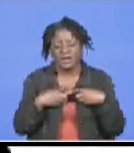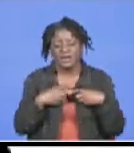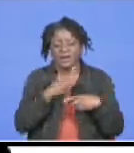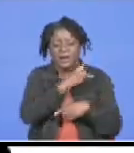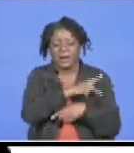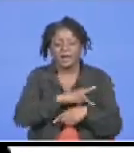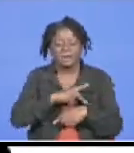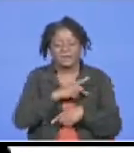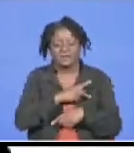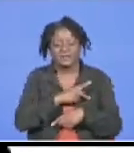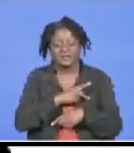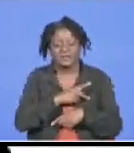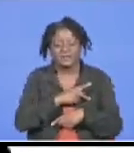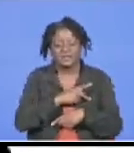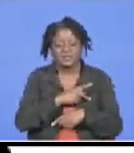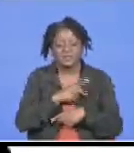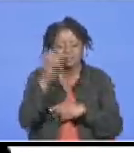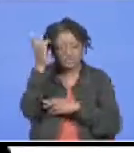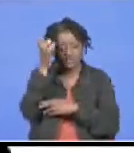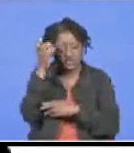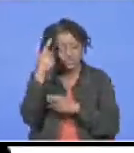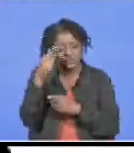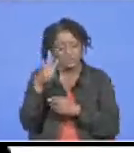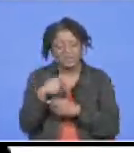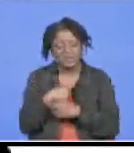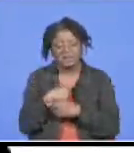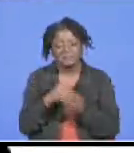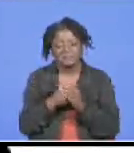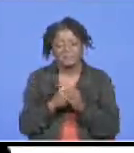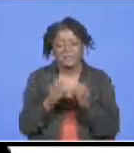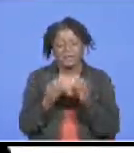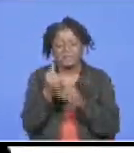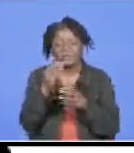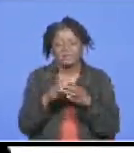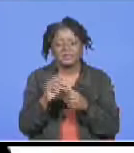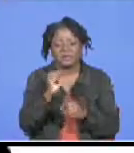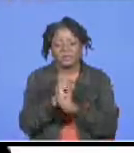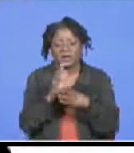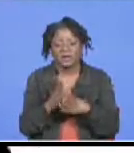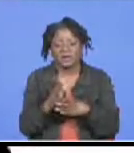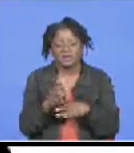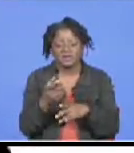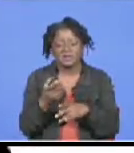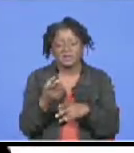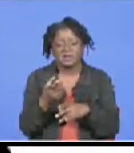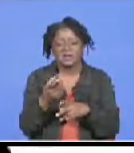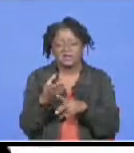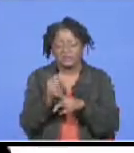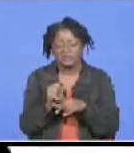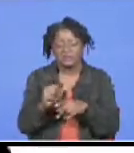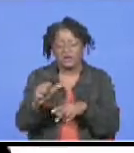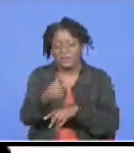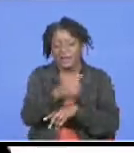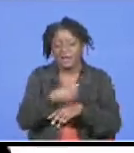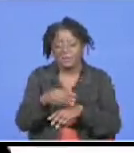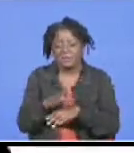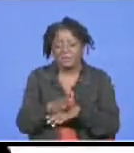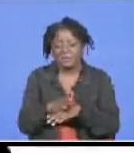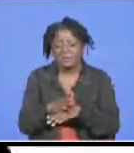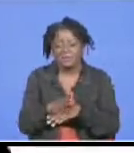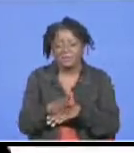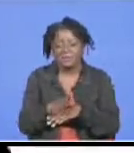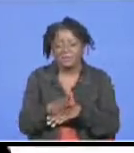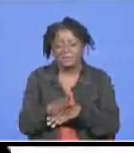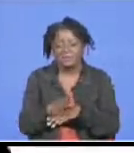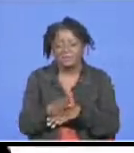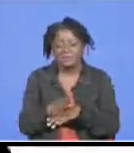as quickly as possible. Most of the workers are homegrown. Their return, a sign of life. We're running a staff of